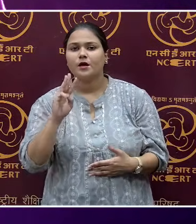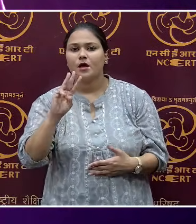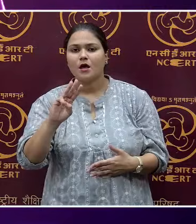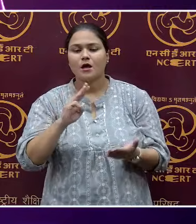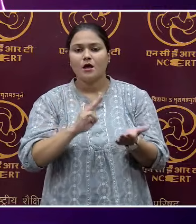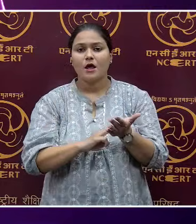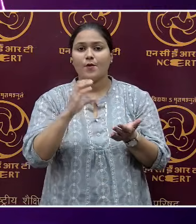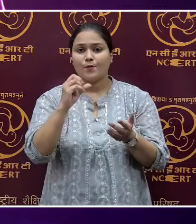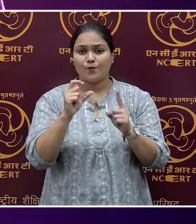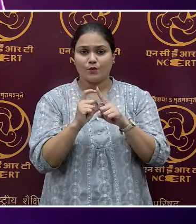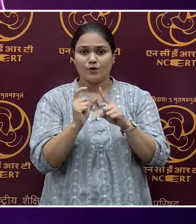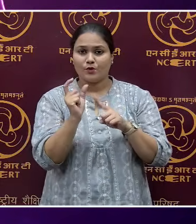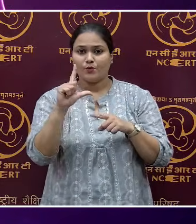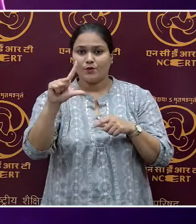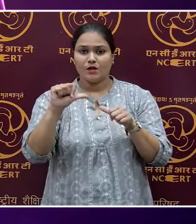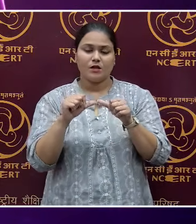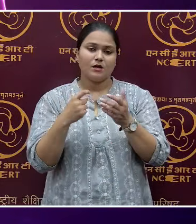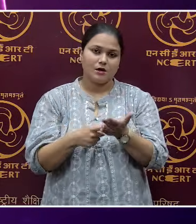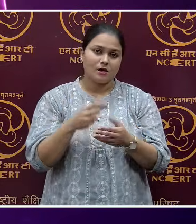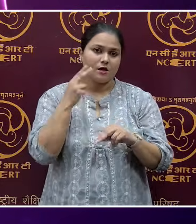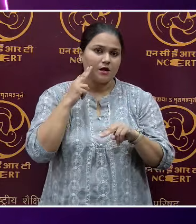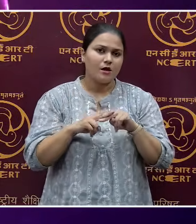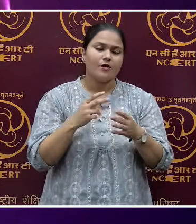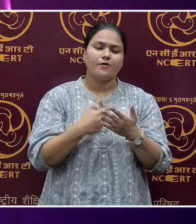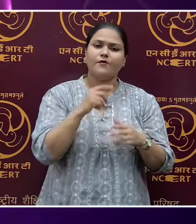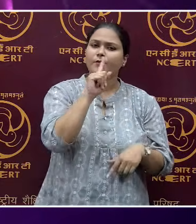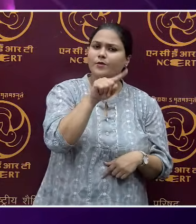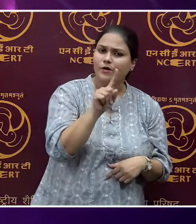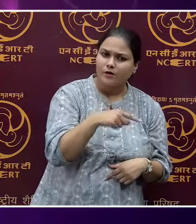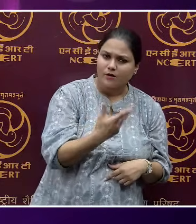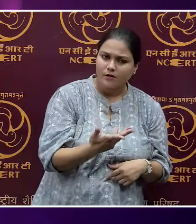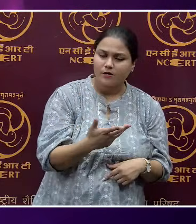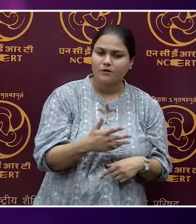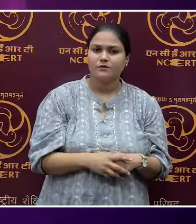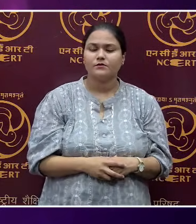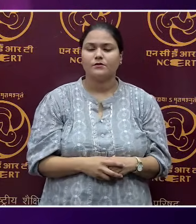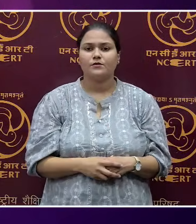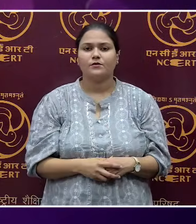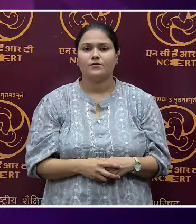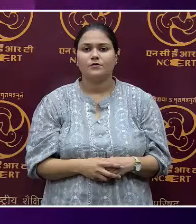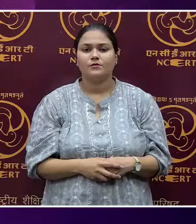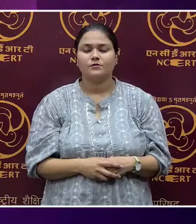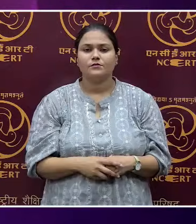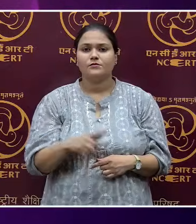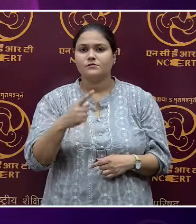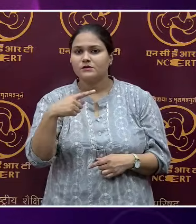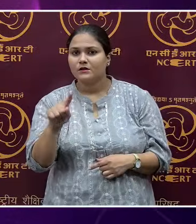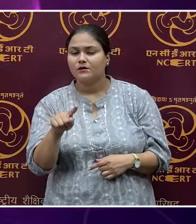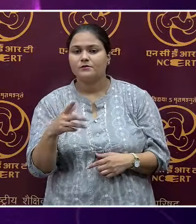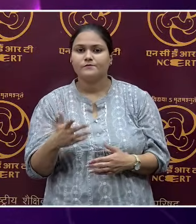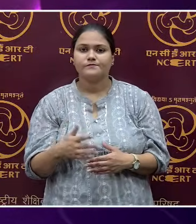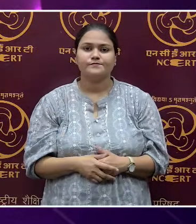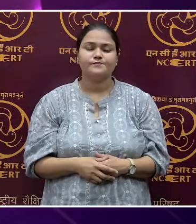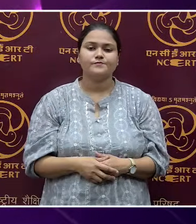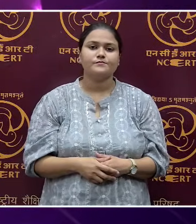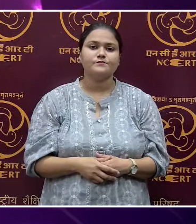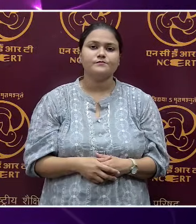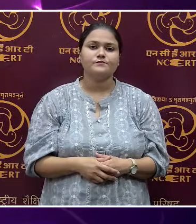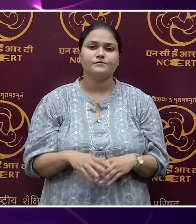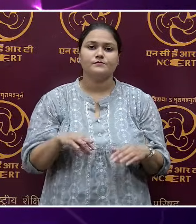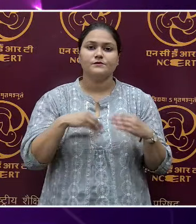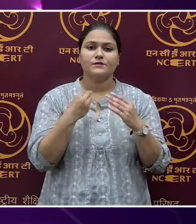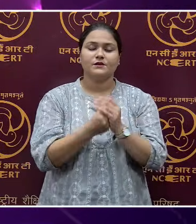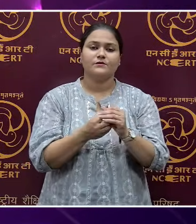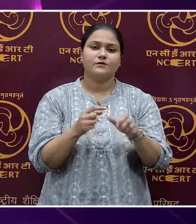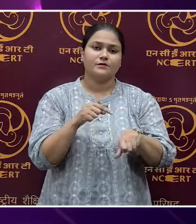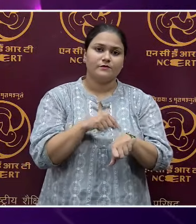mark wrong answer, and suppose I have given these things like this. So we have enough time.